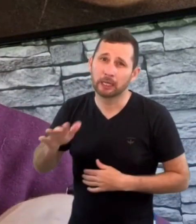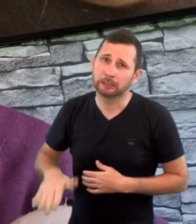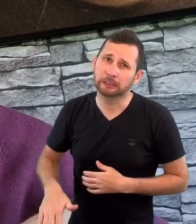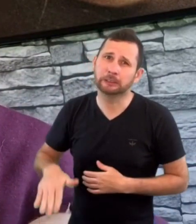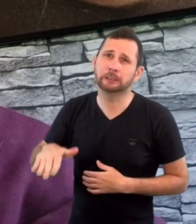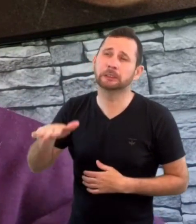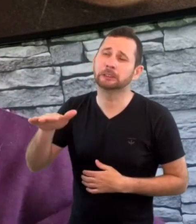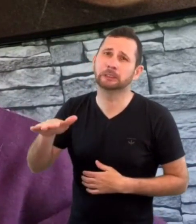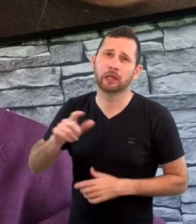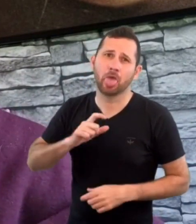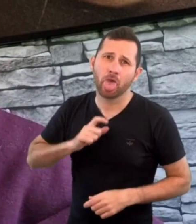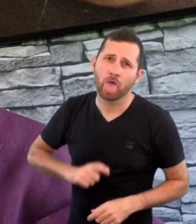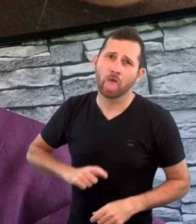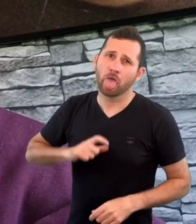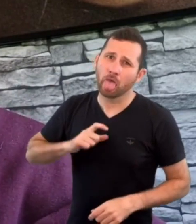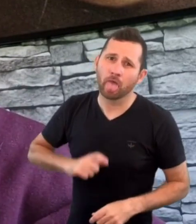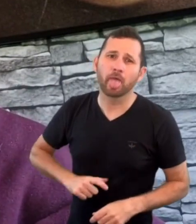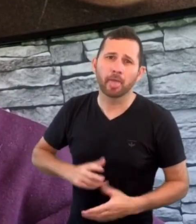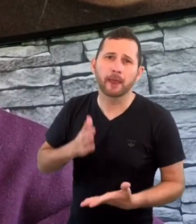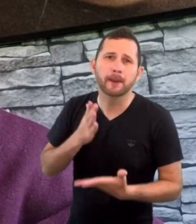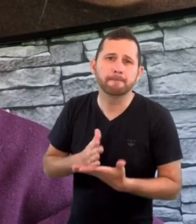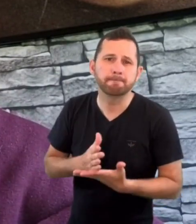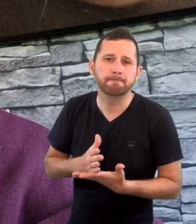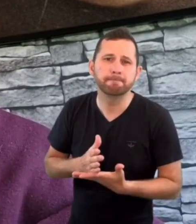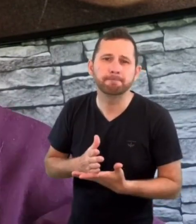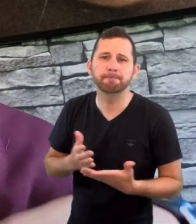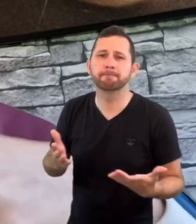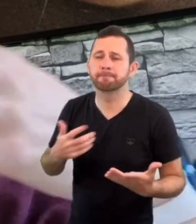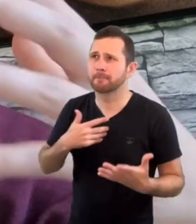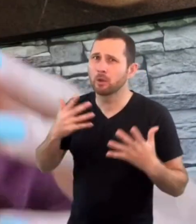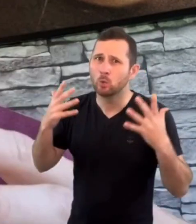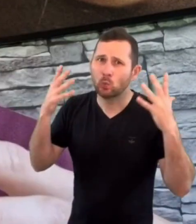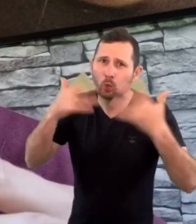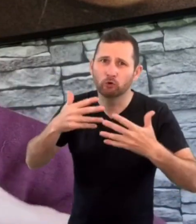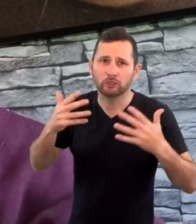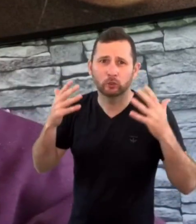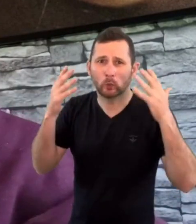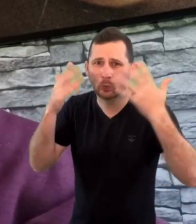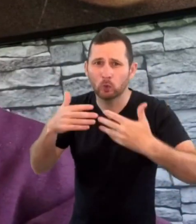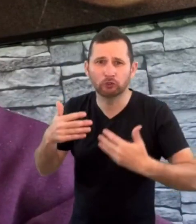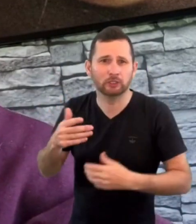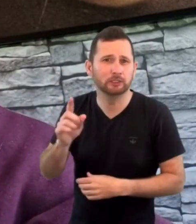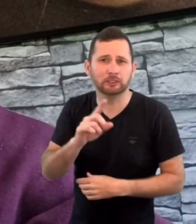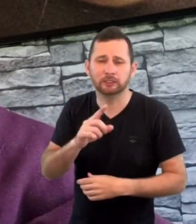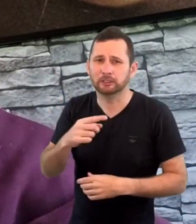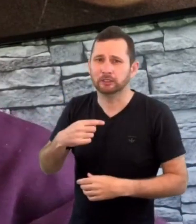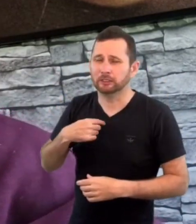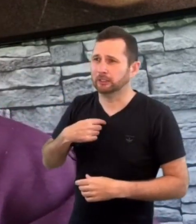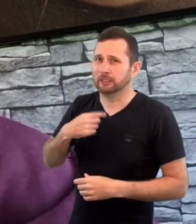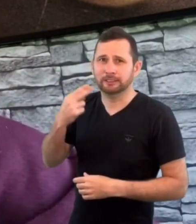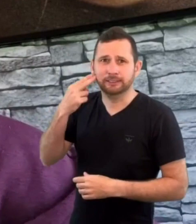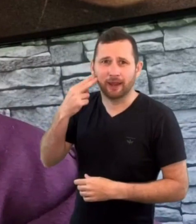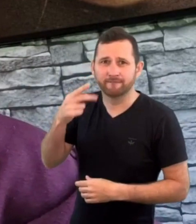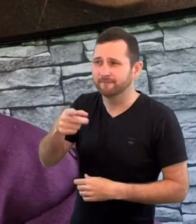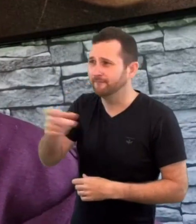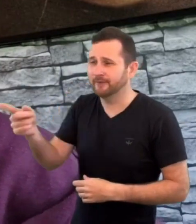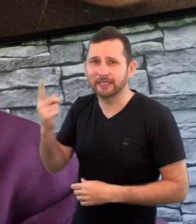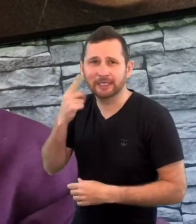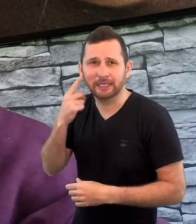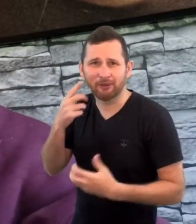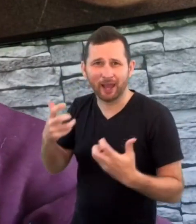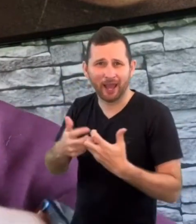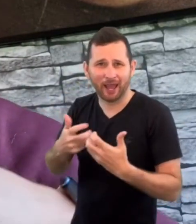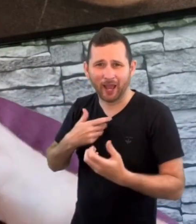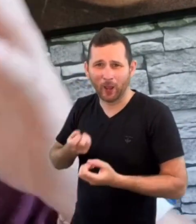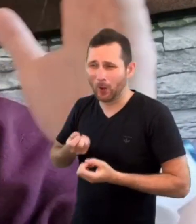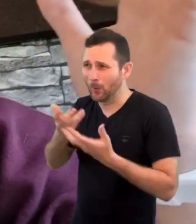I struggled with confidence, and I was worried about a lot of things. I was scared of speaking to people about my deafness. I was scared